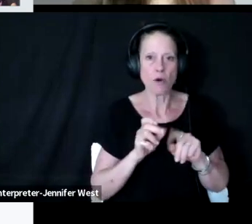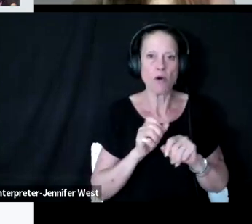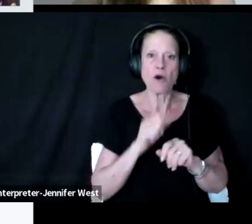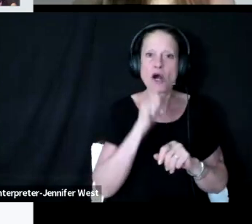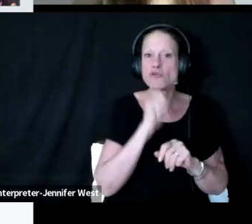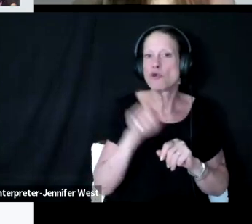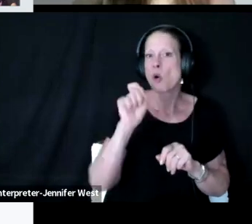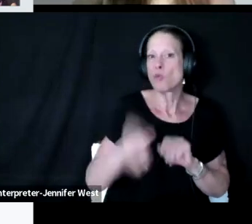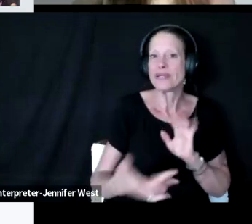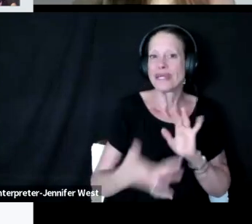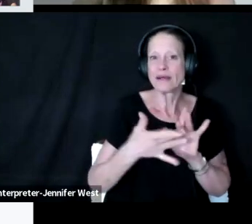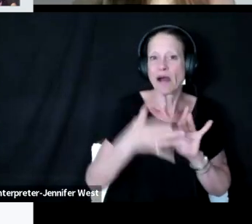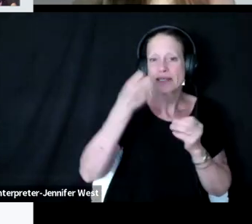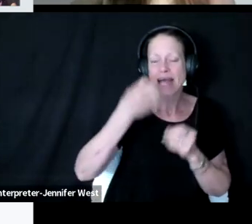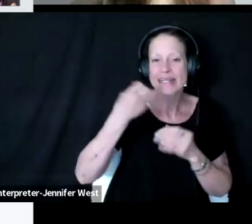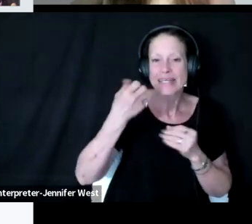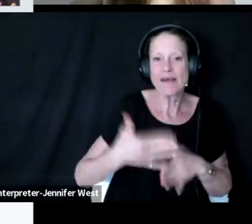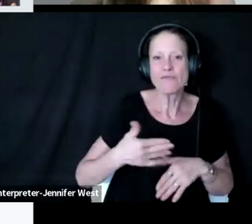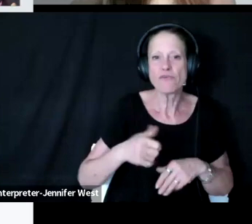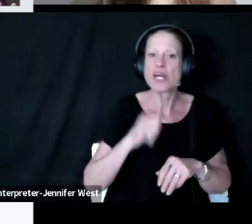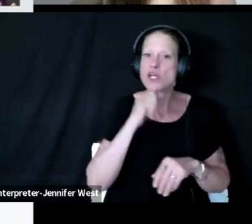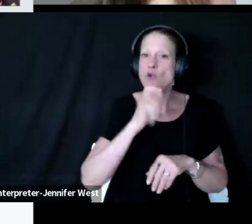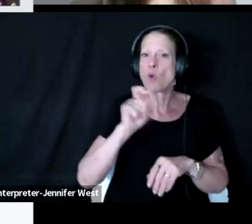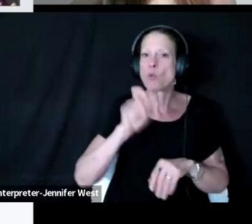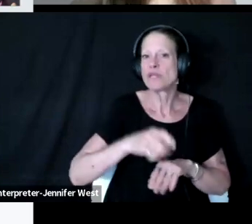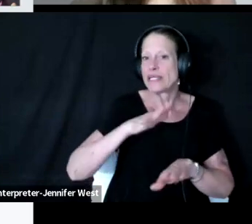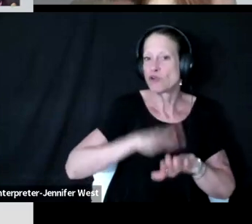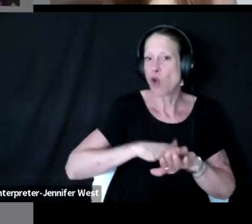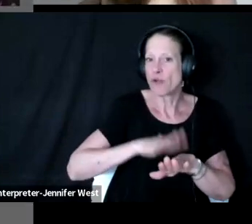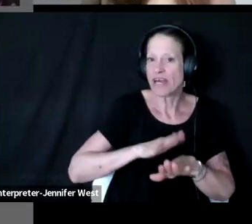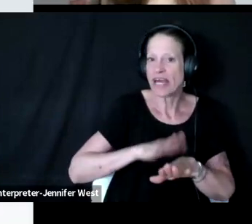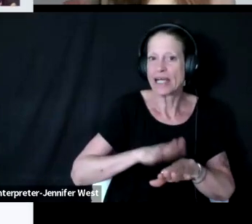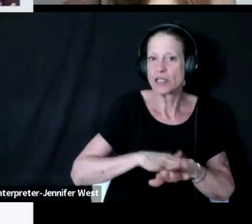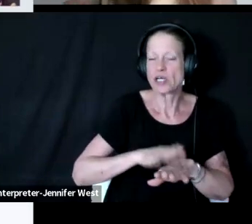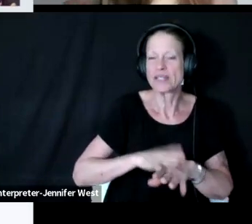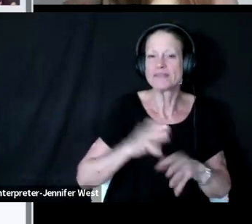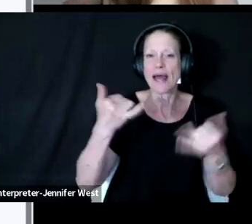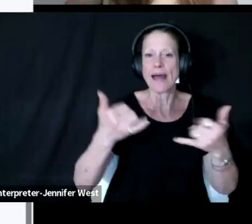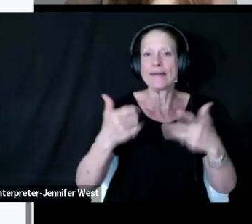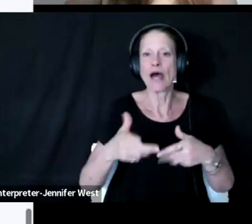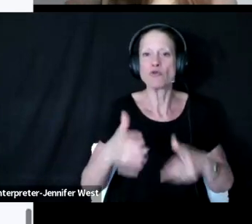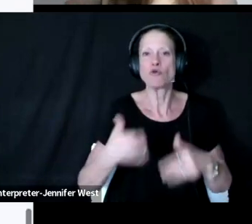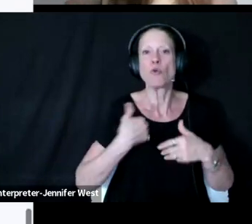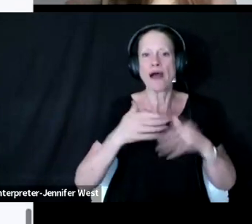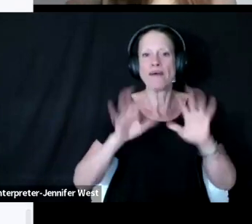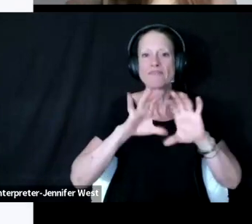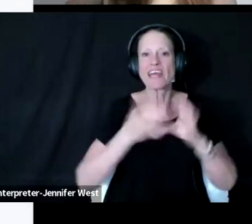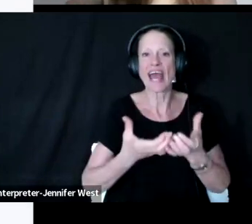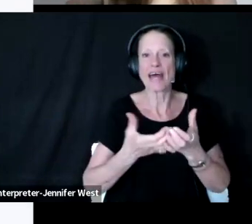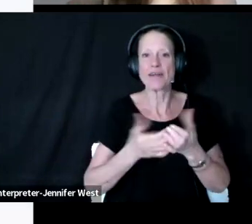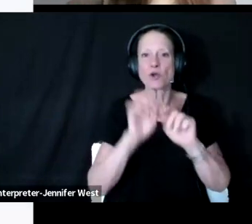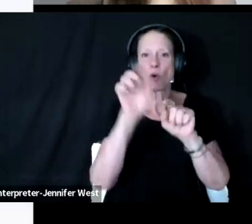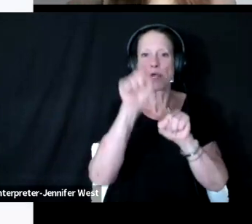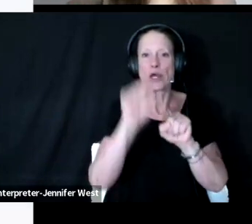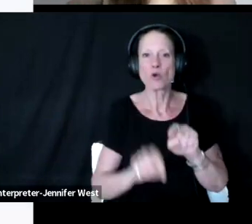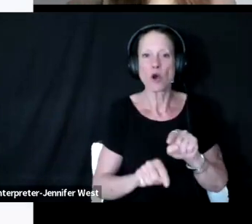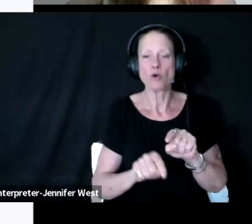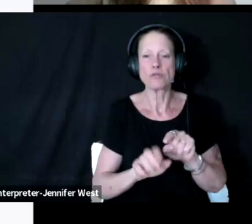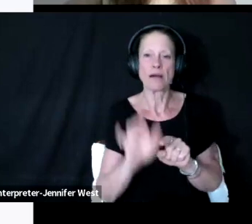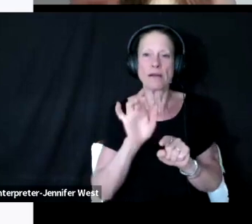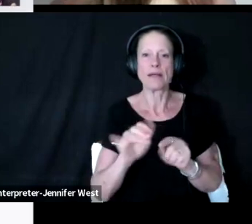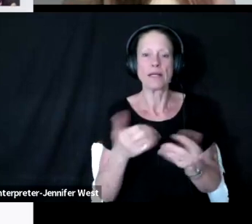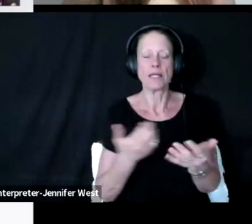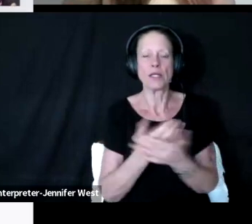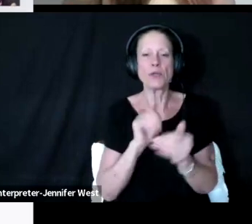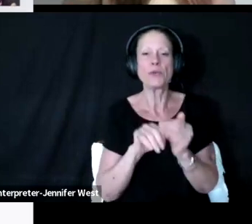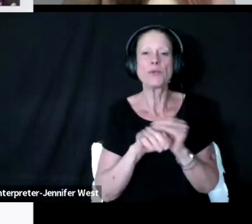or notifications, so you could say no. And then you now have that category. You go right down and hit new entry in